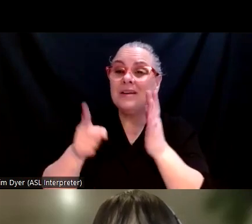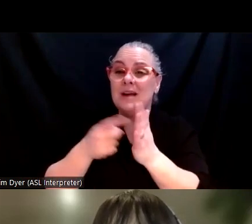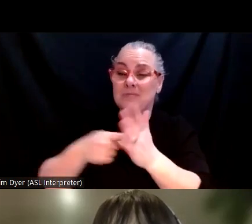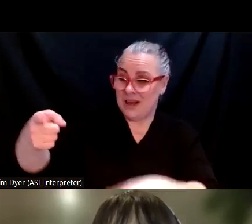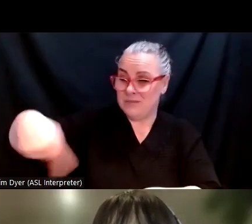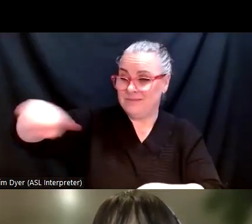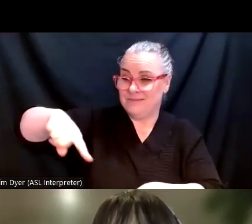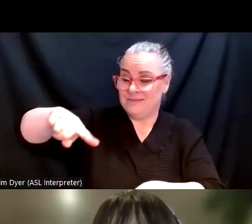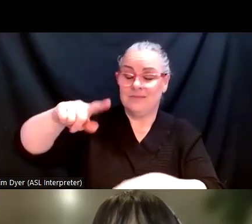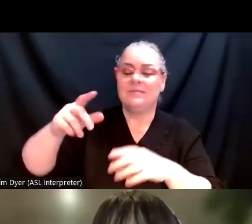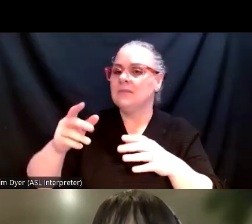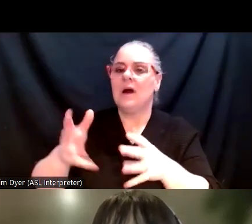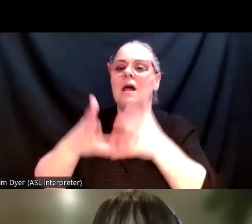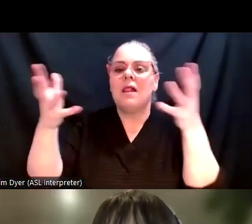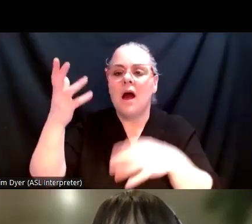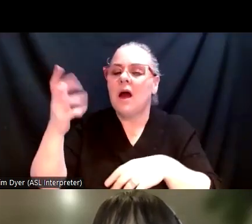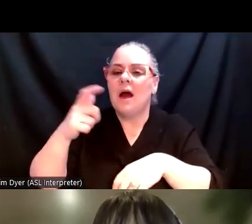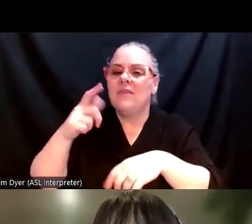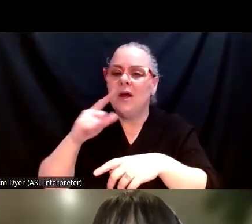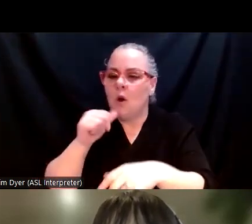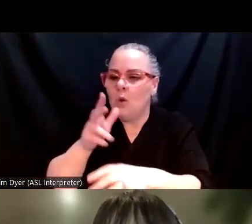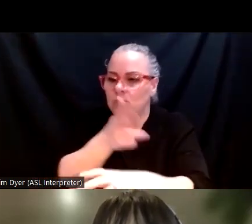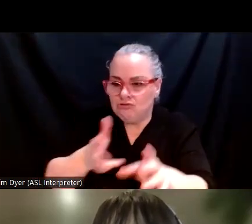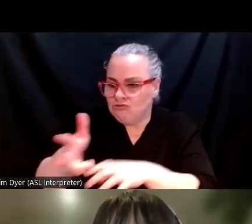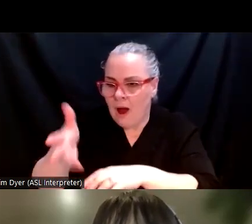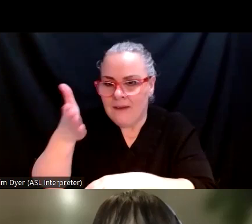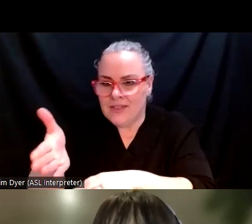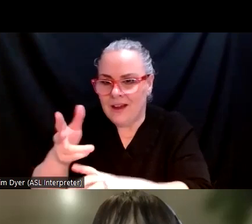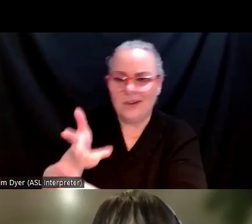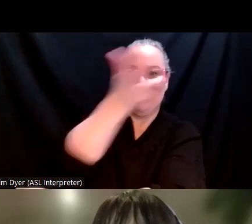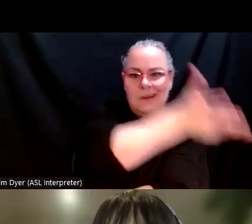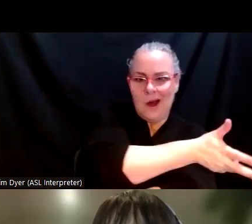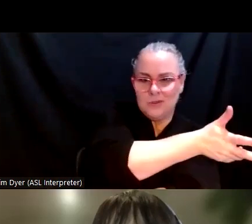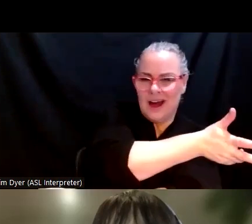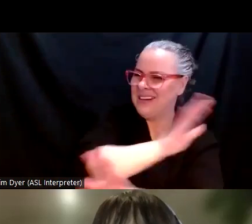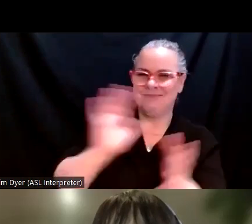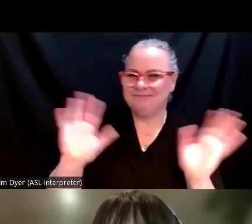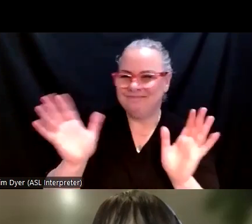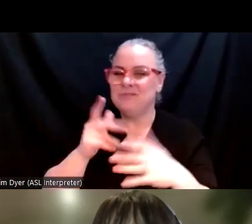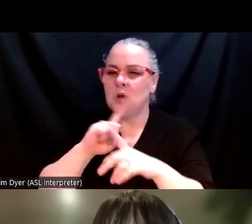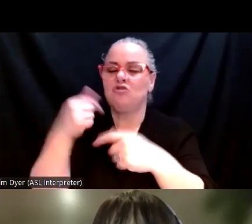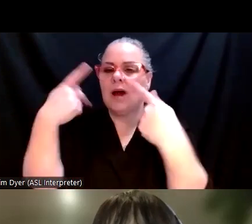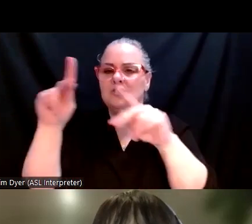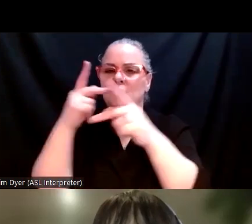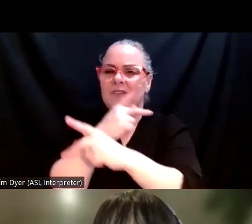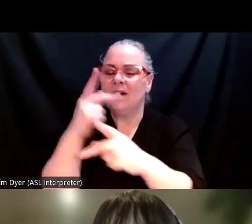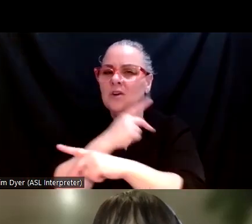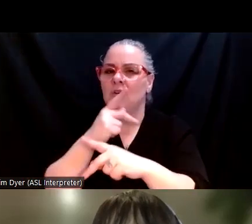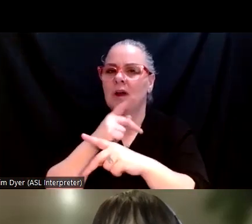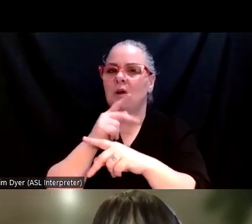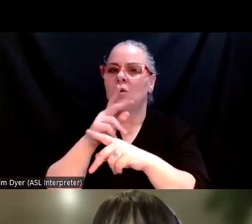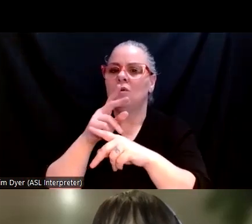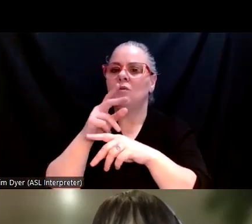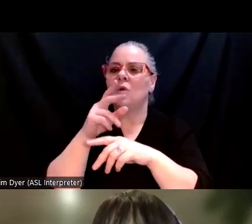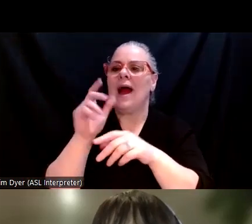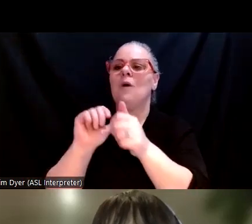sometimes spend a lot of time outside of those neighborhoods. And so figuring out what the travel